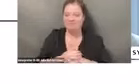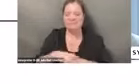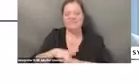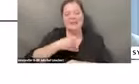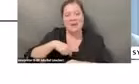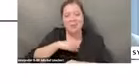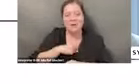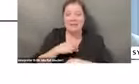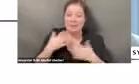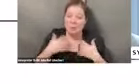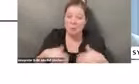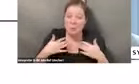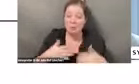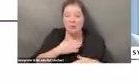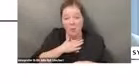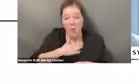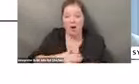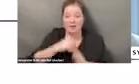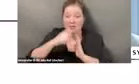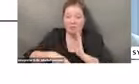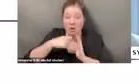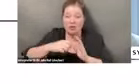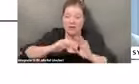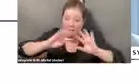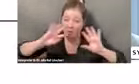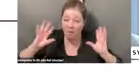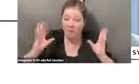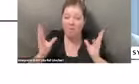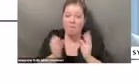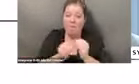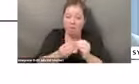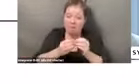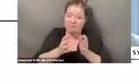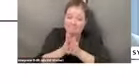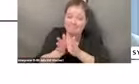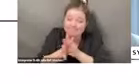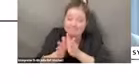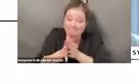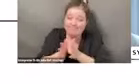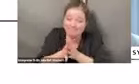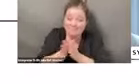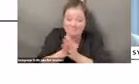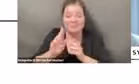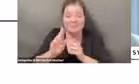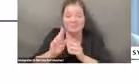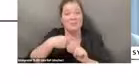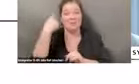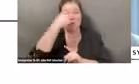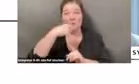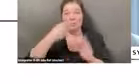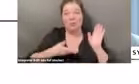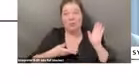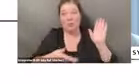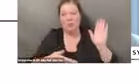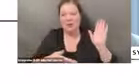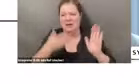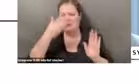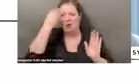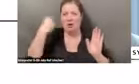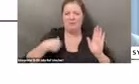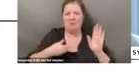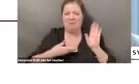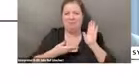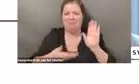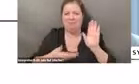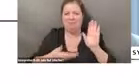whole project to you. And we are also going to present who we are. And I should maybe have started with that, but my name is Susanna